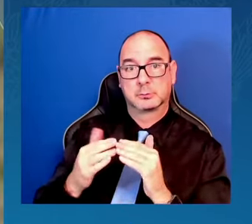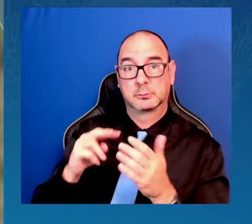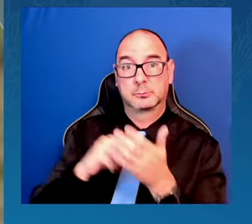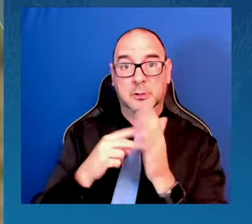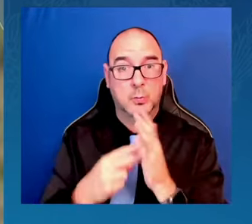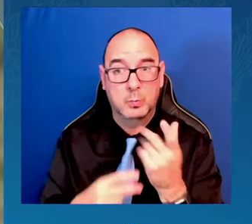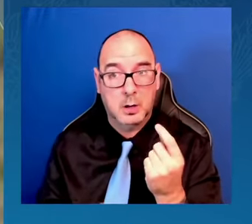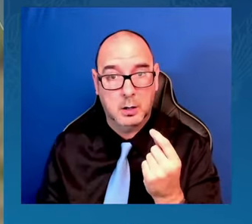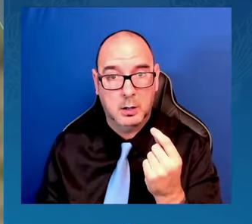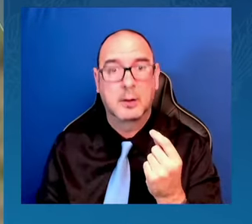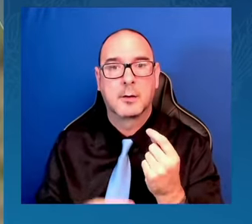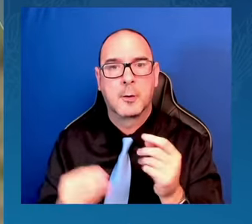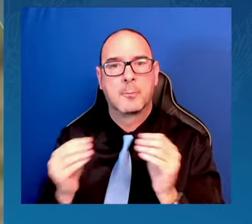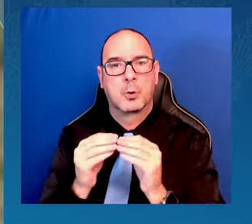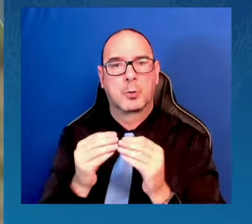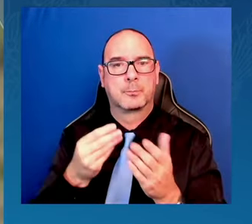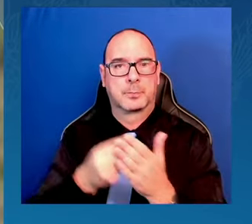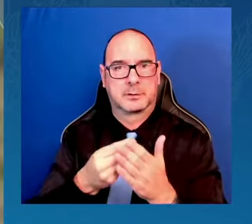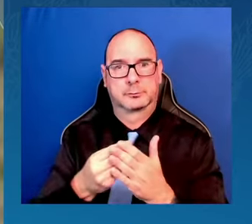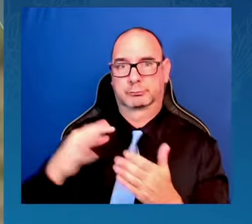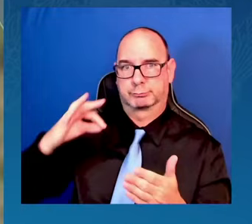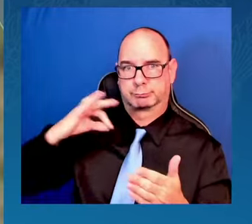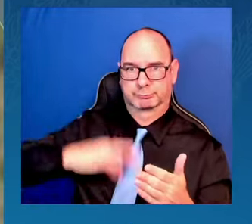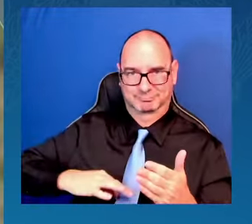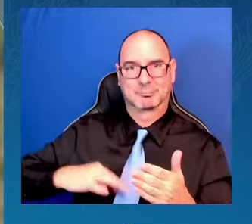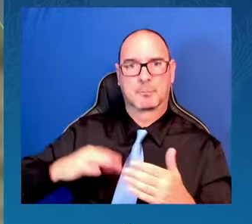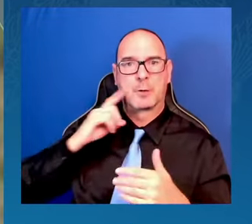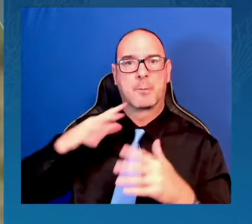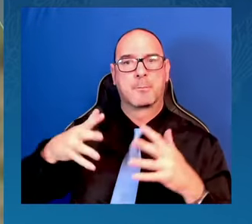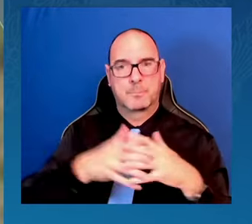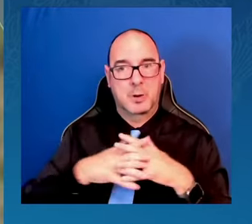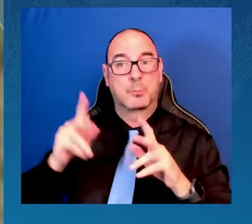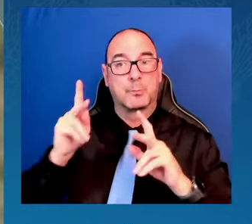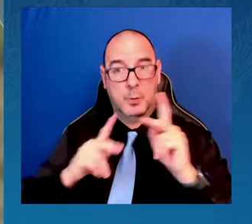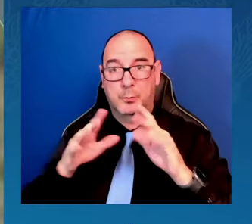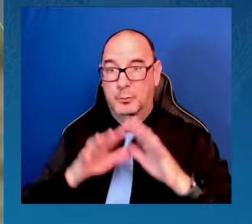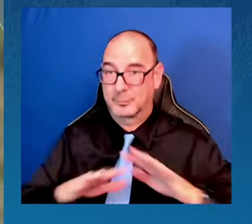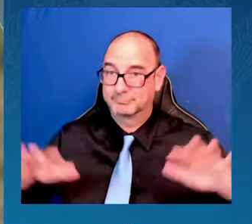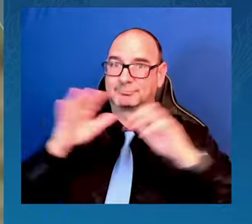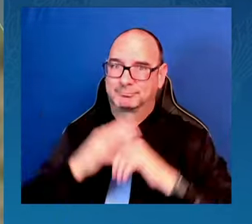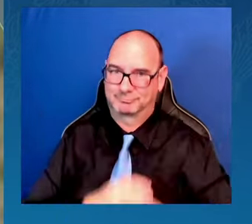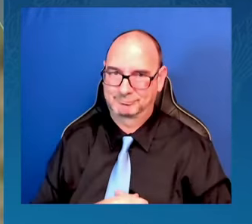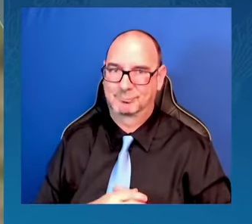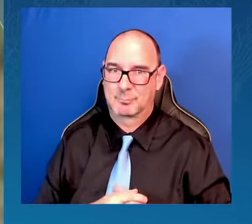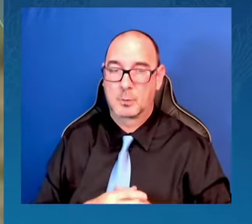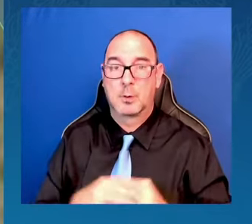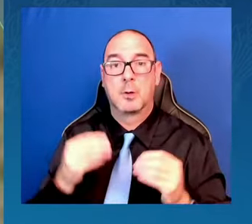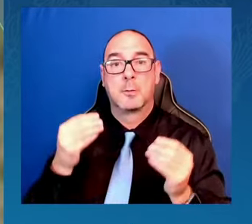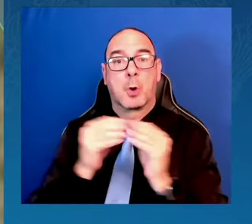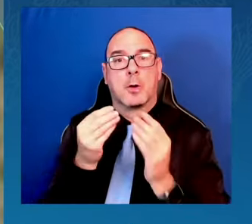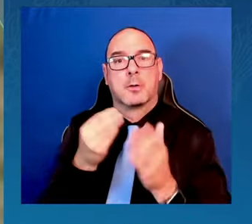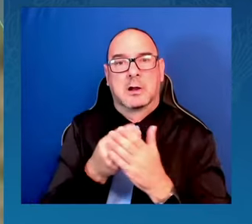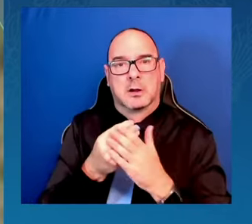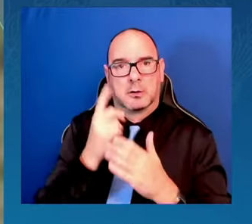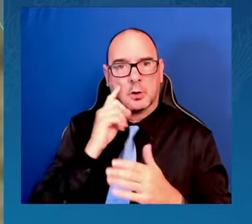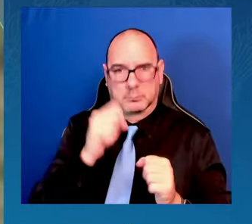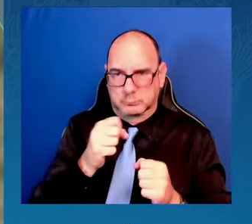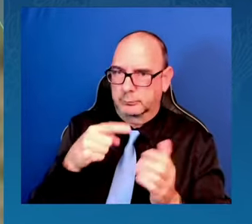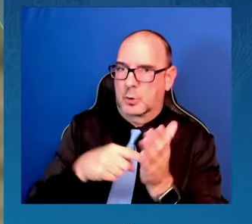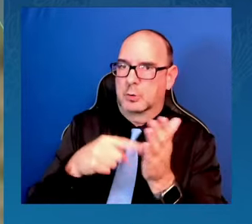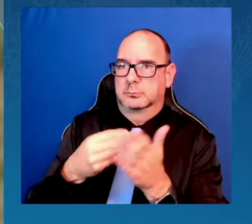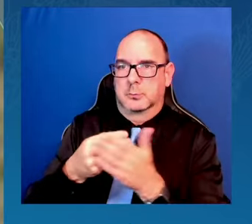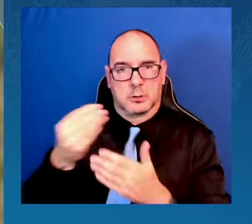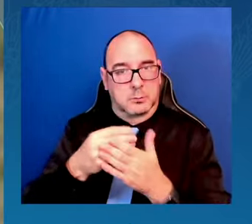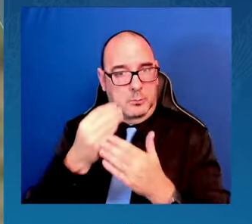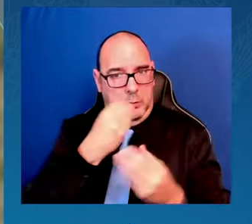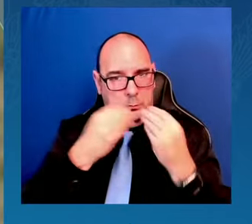the pocket of the American people. More money to buy groceries, to invest in home repairs, to pay for your